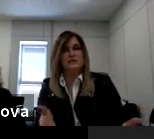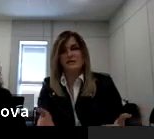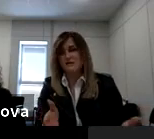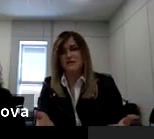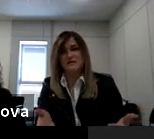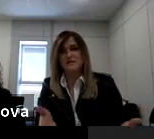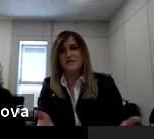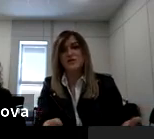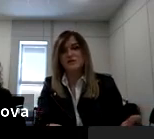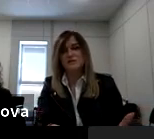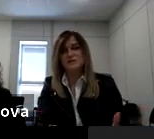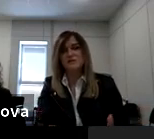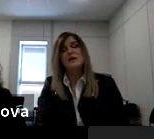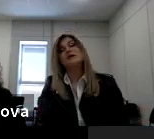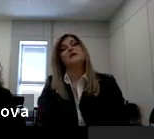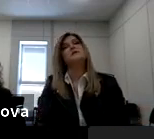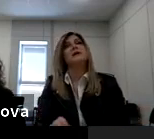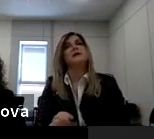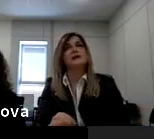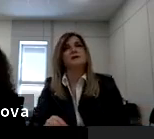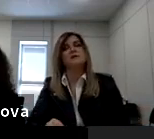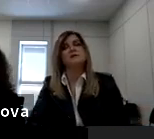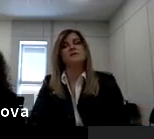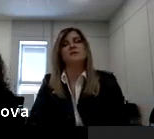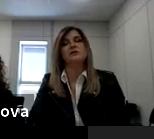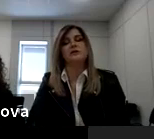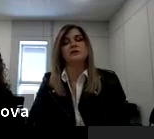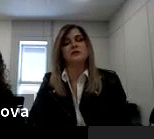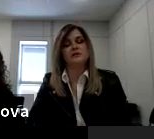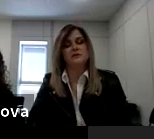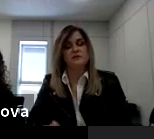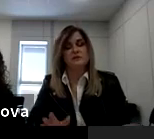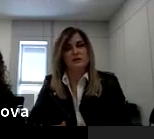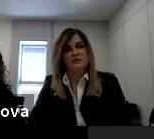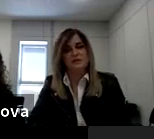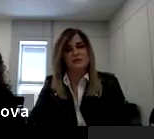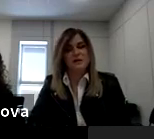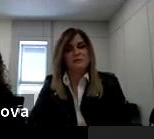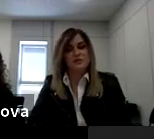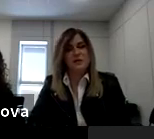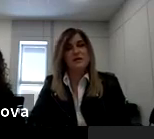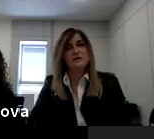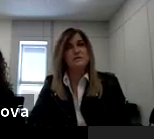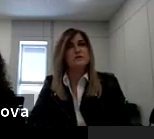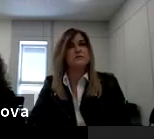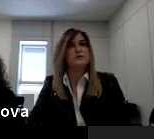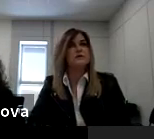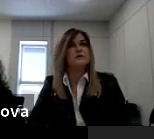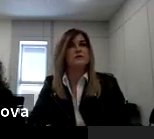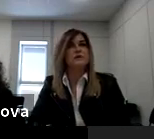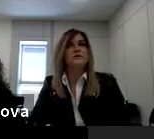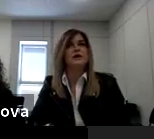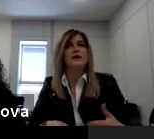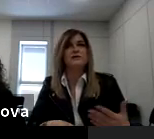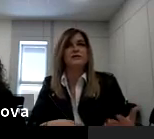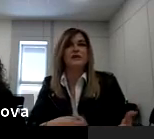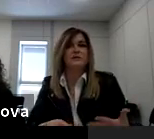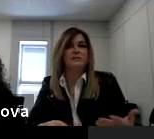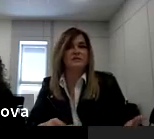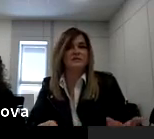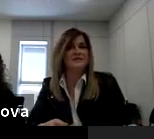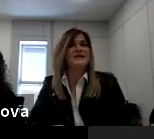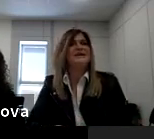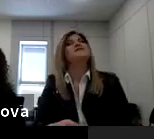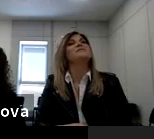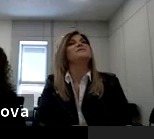see this readjustment. That's why they needed to be adjusted as precise as possible. And we try to